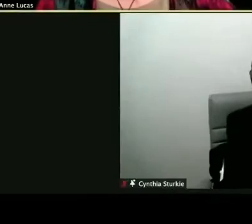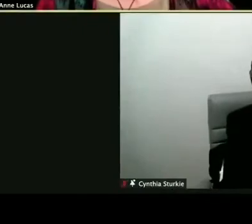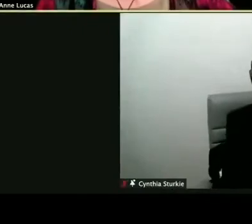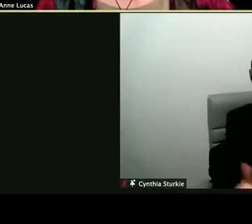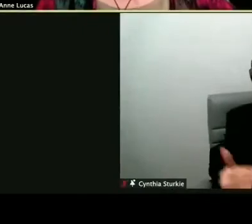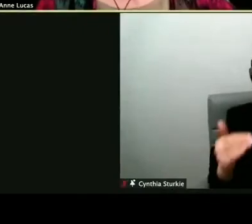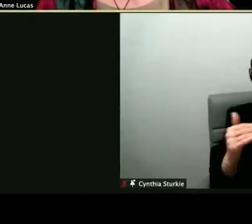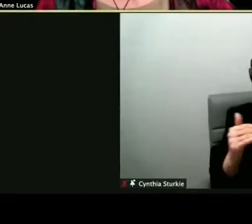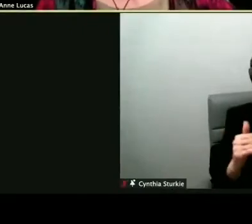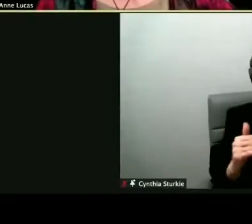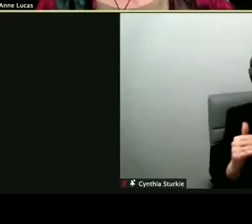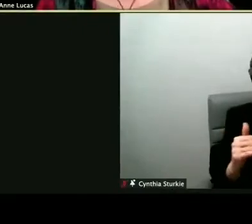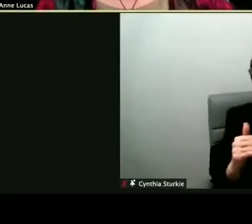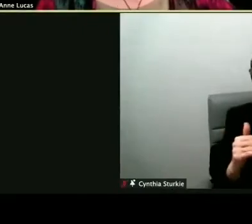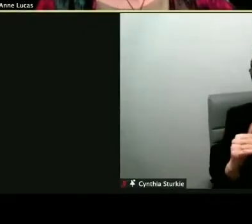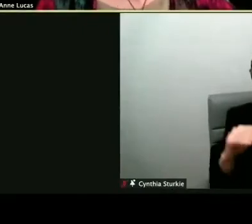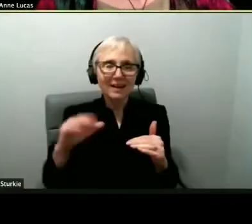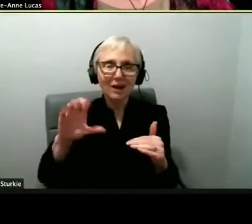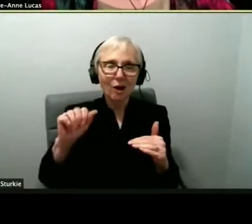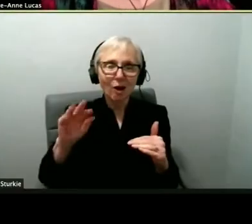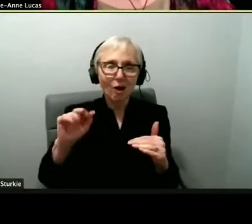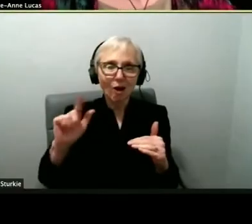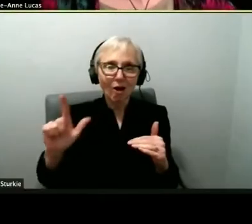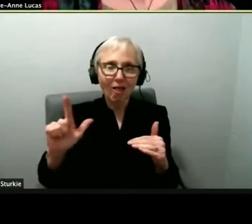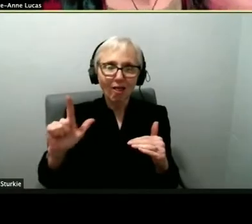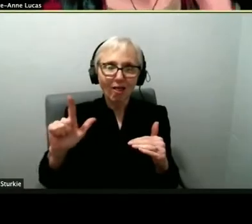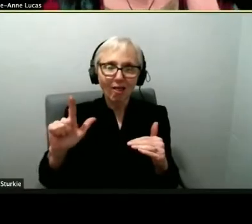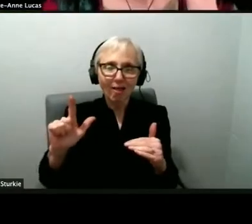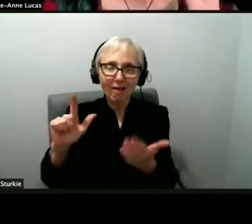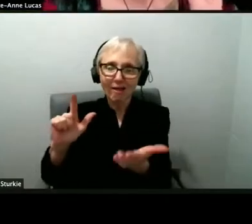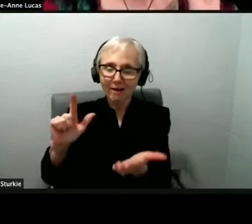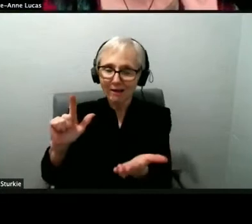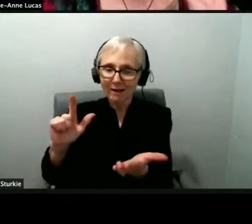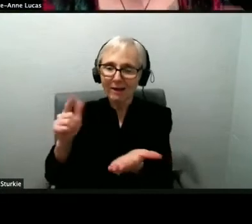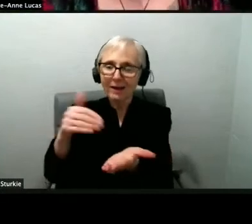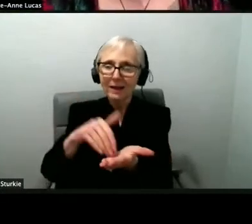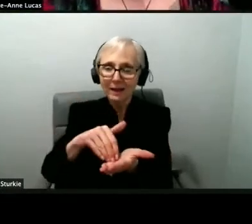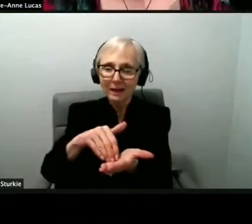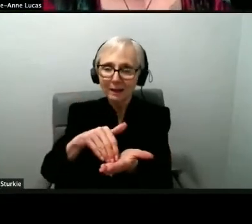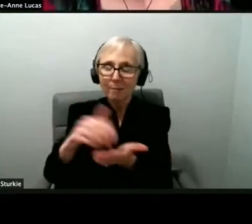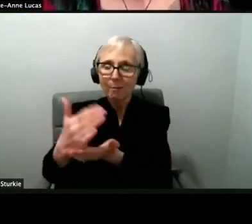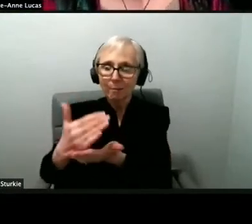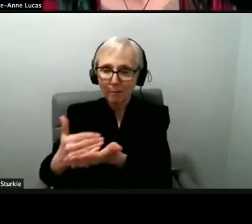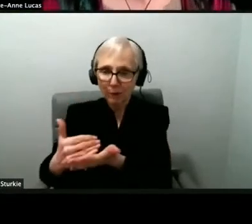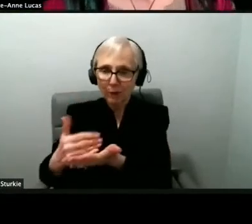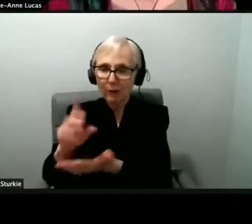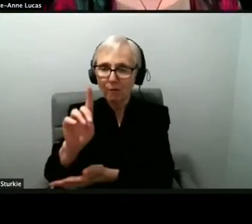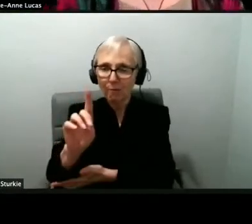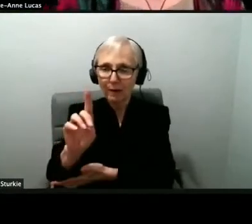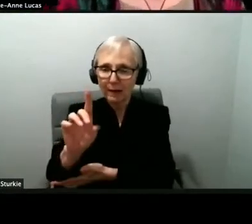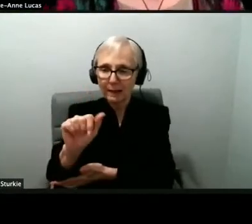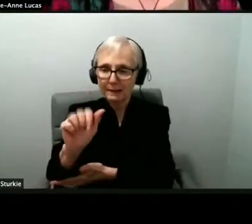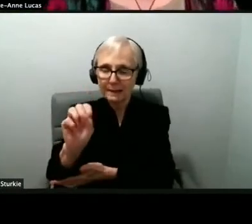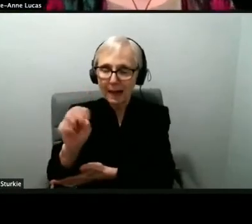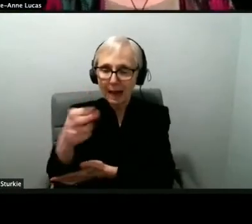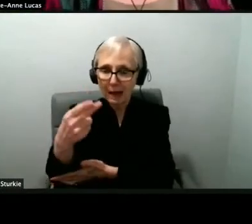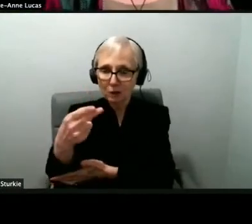next person to speak on this question is Carl Booker. Again, part of my community dashboard is to